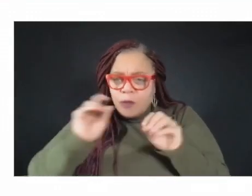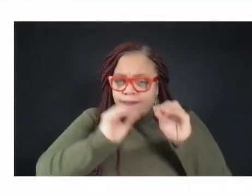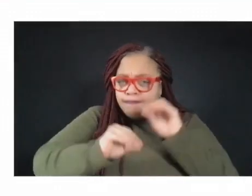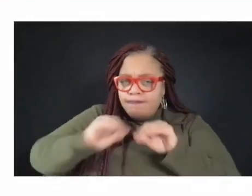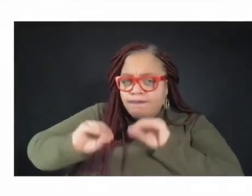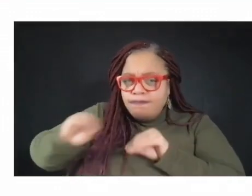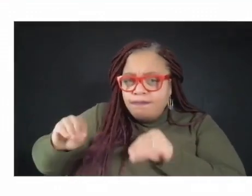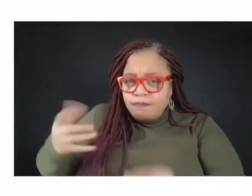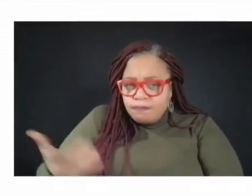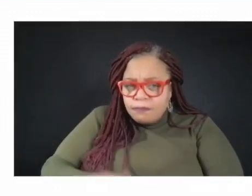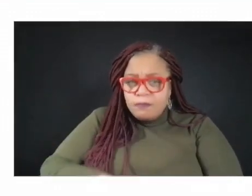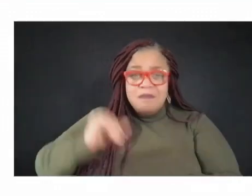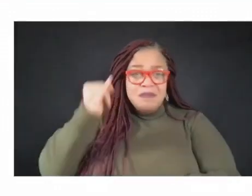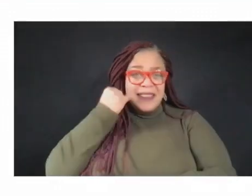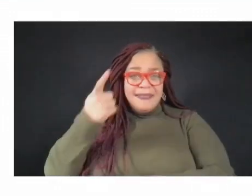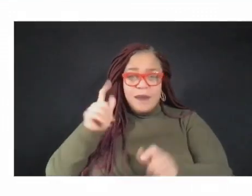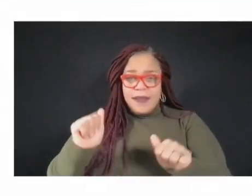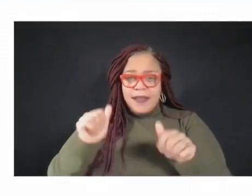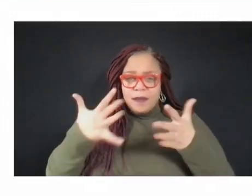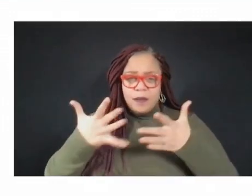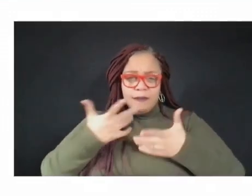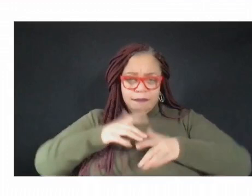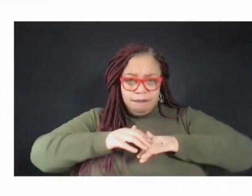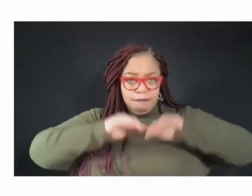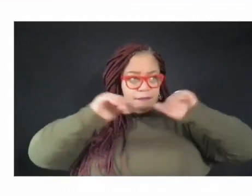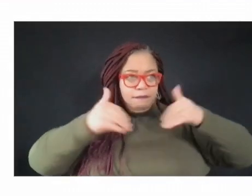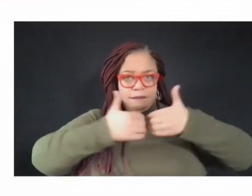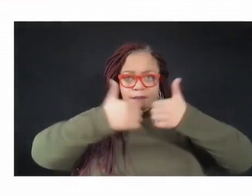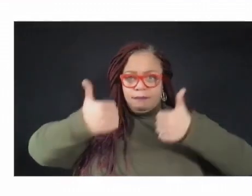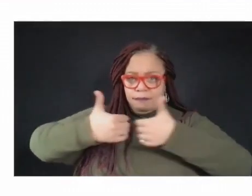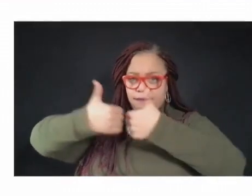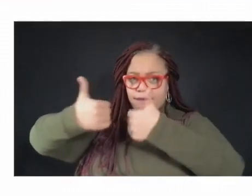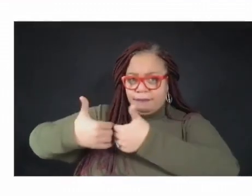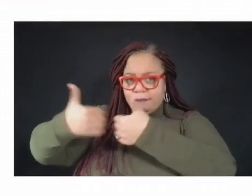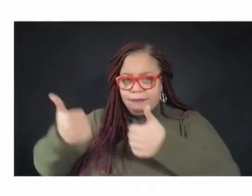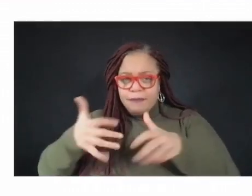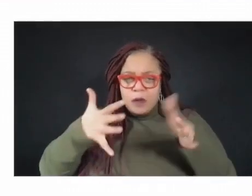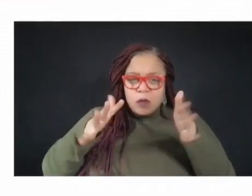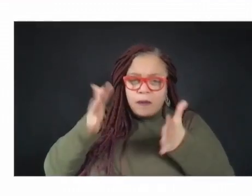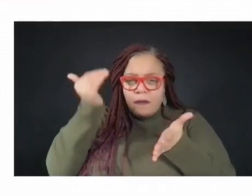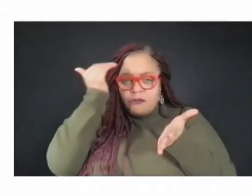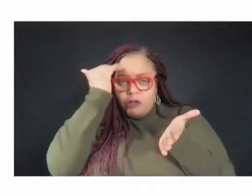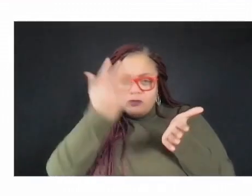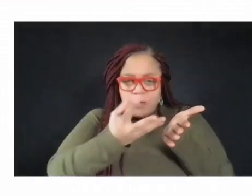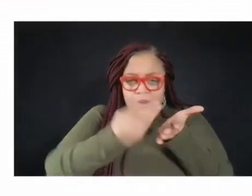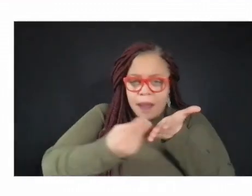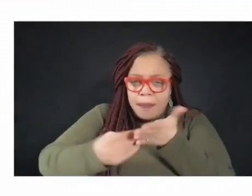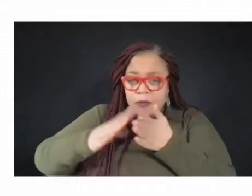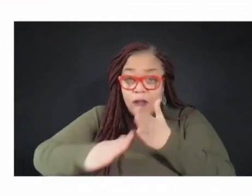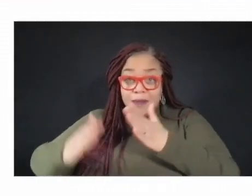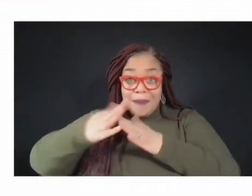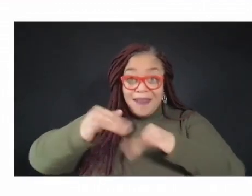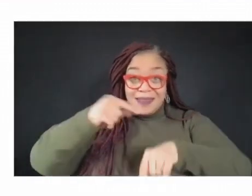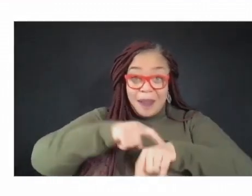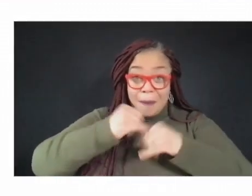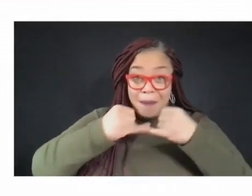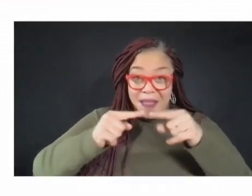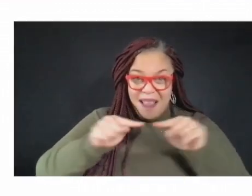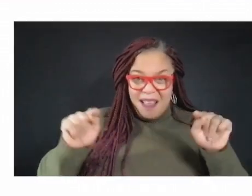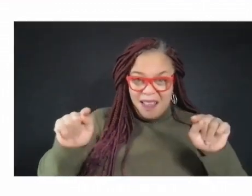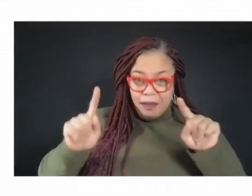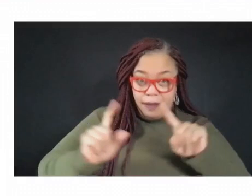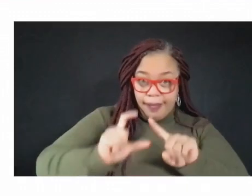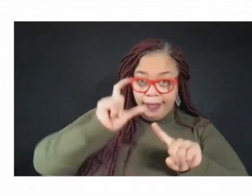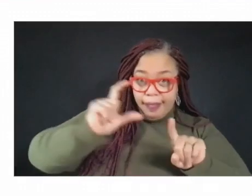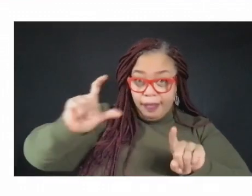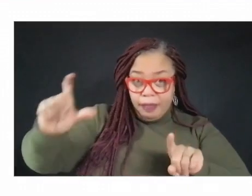of separated out with sort of knowledge gaps on top of the timeline and actions or resource gaps on the bottom of the timeline. So